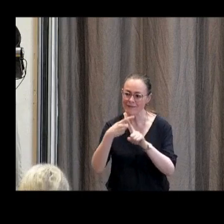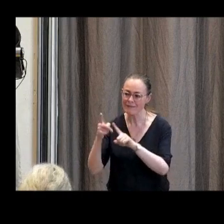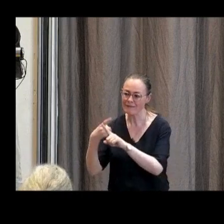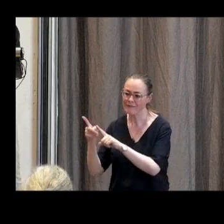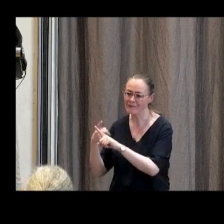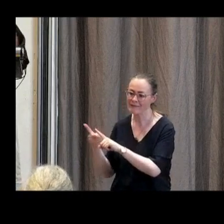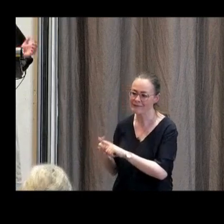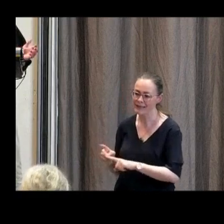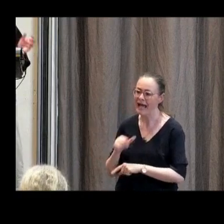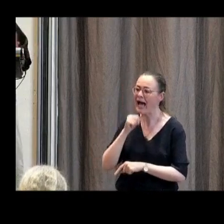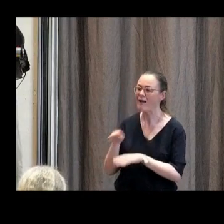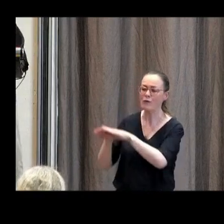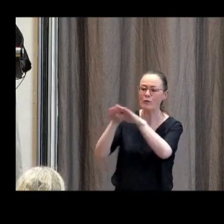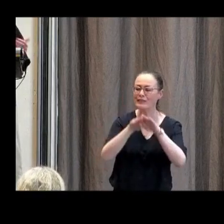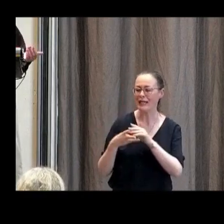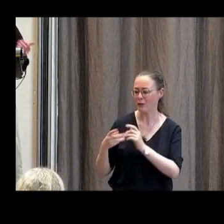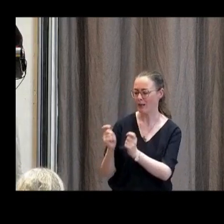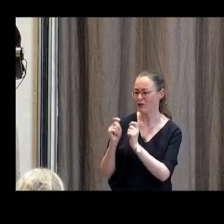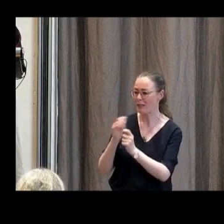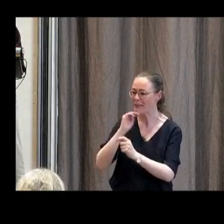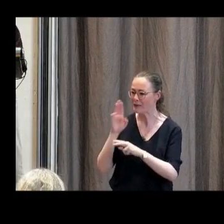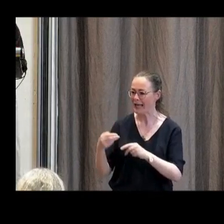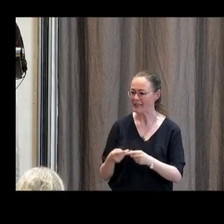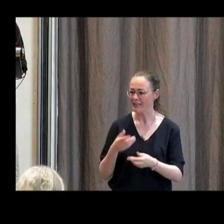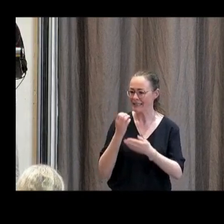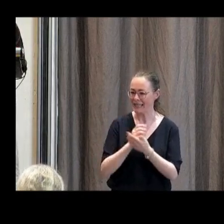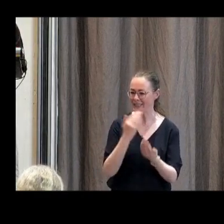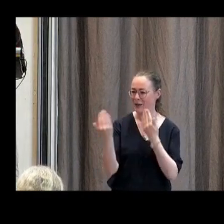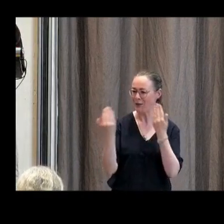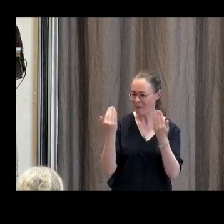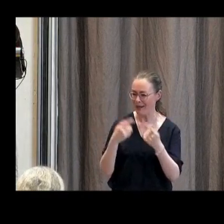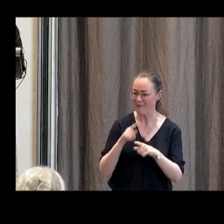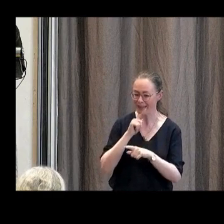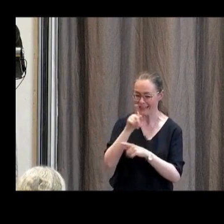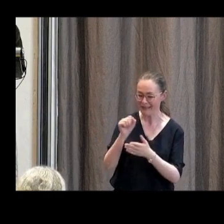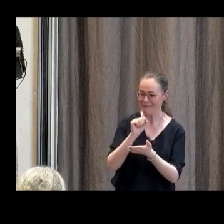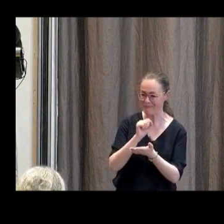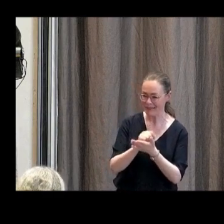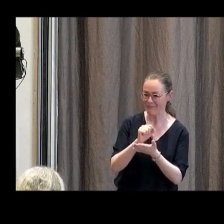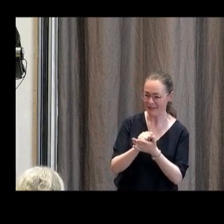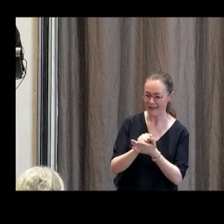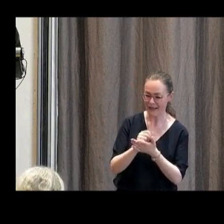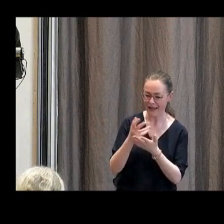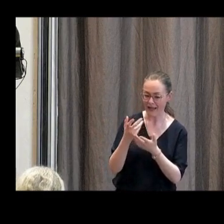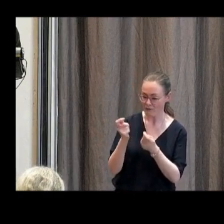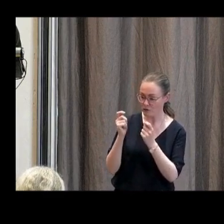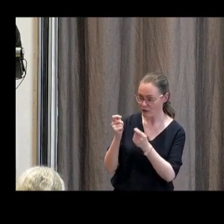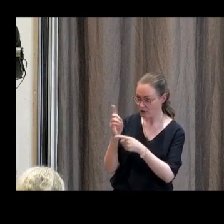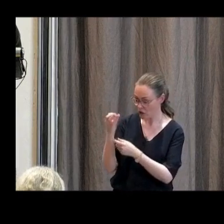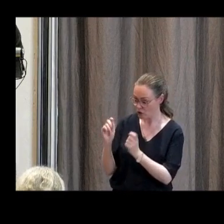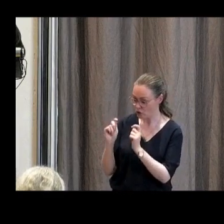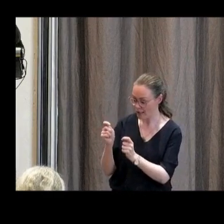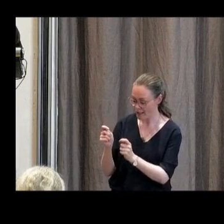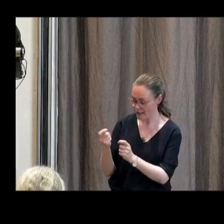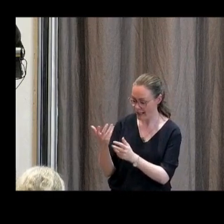for each paper. So no standardization, we can't compare across. But in this paper, they trained their dogs